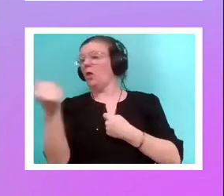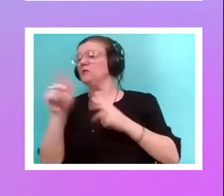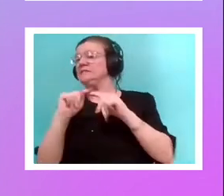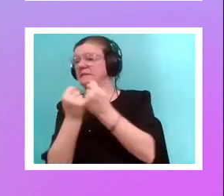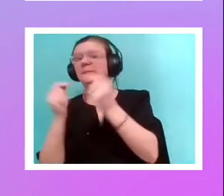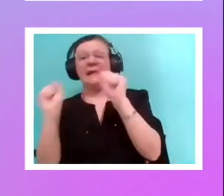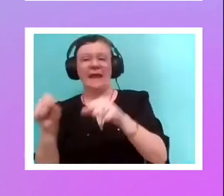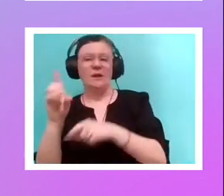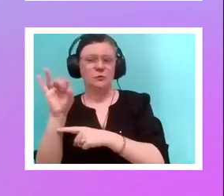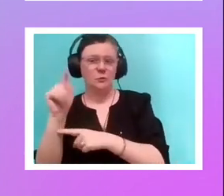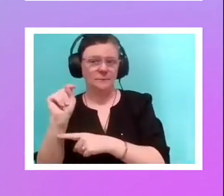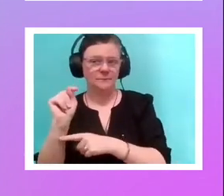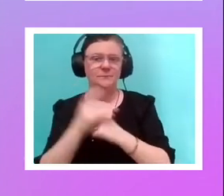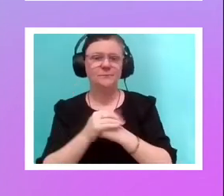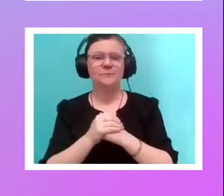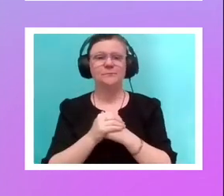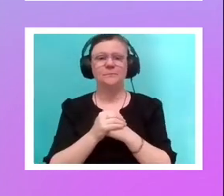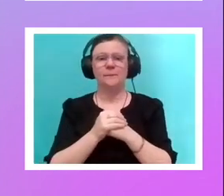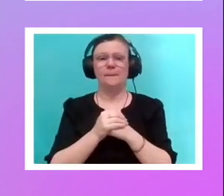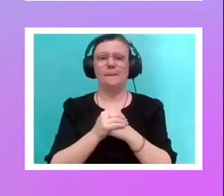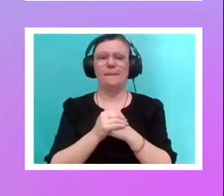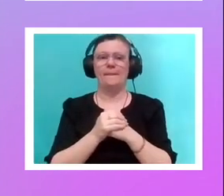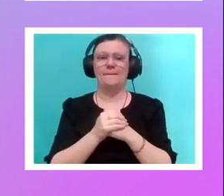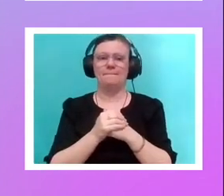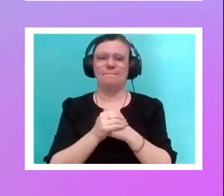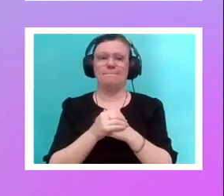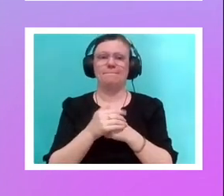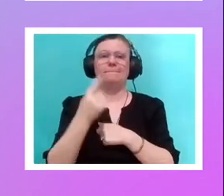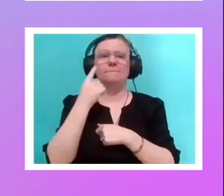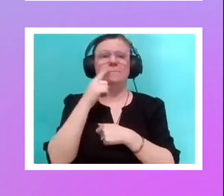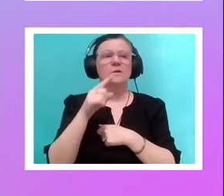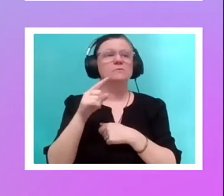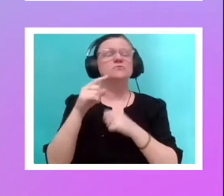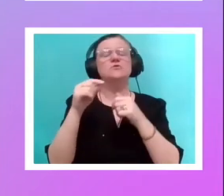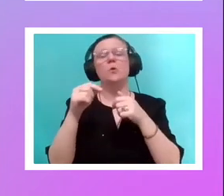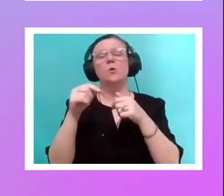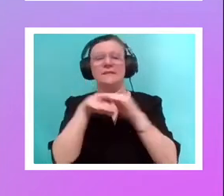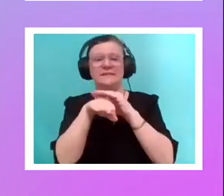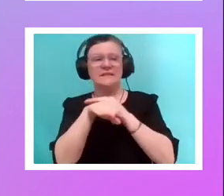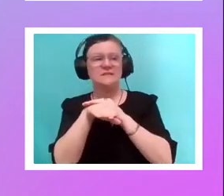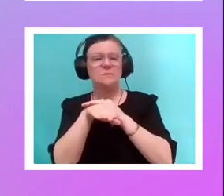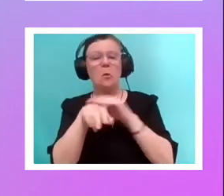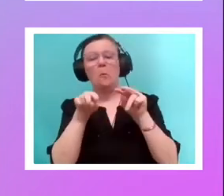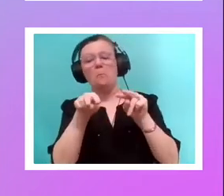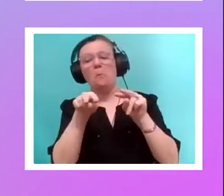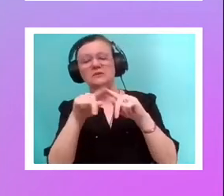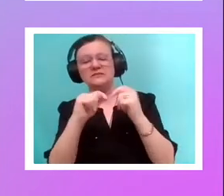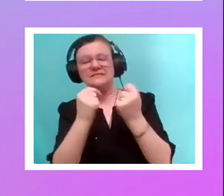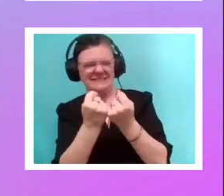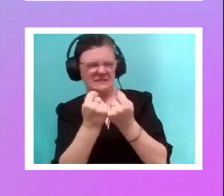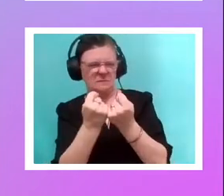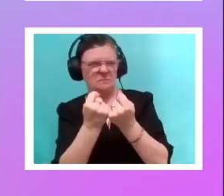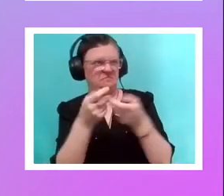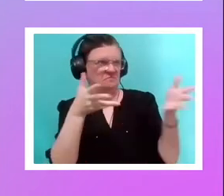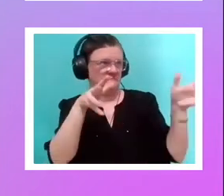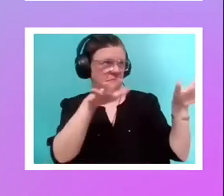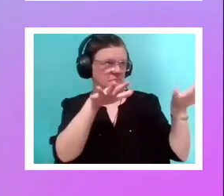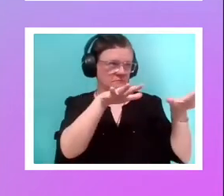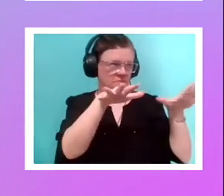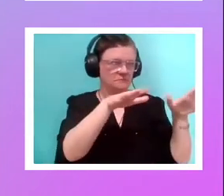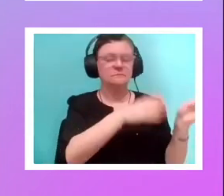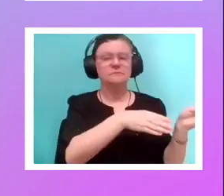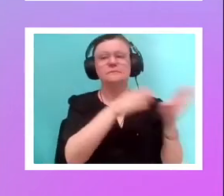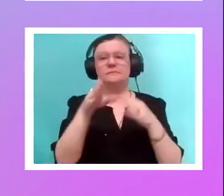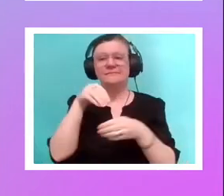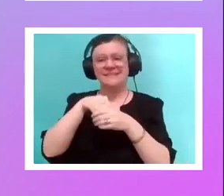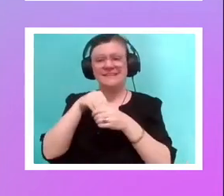this. So I look after the accessibility regulations monitoring team, a little bit more about that later. I oversee